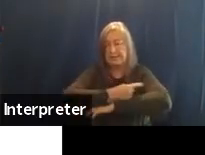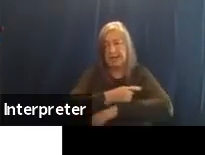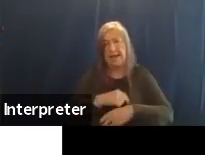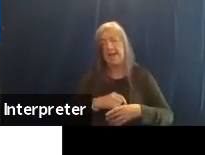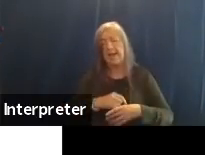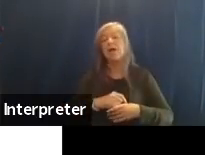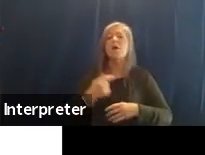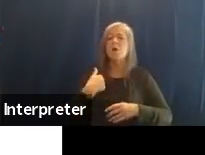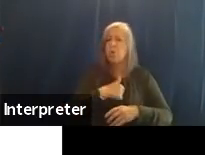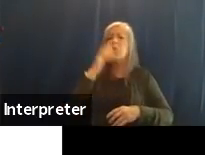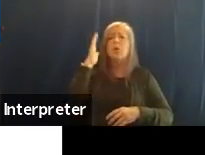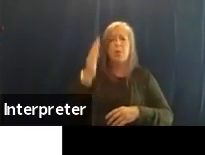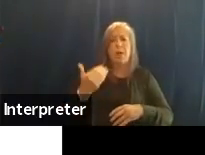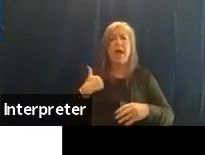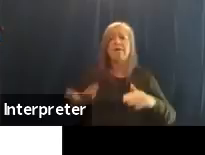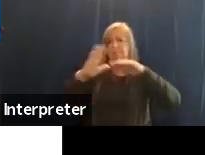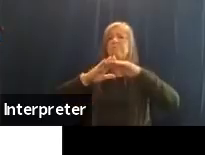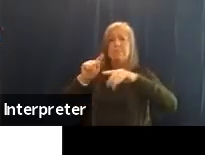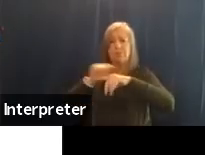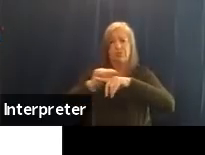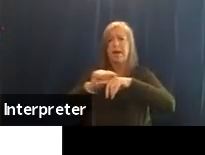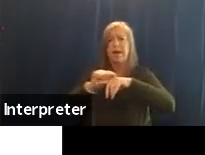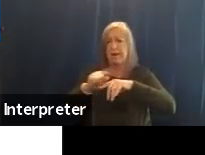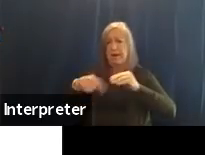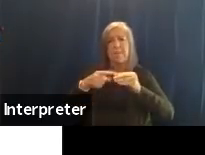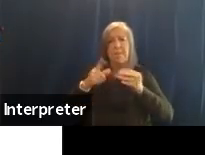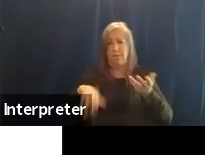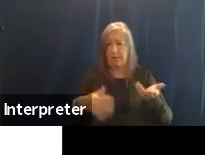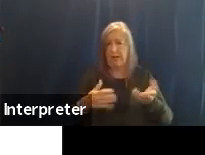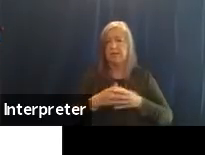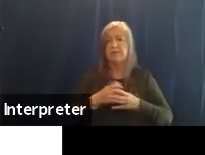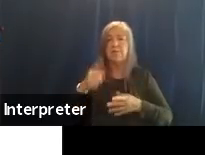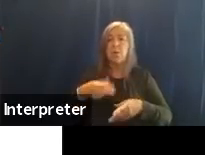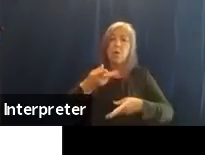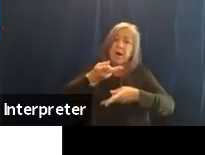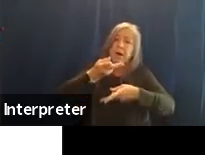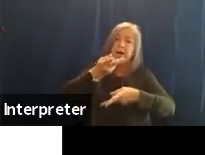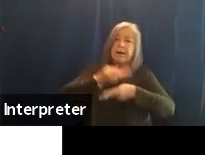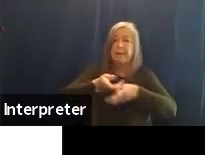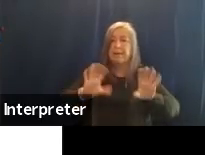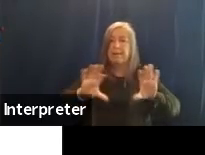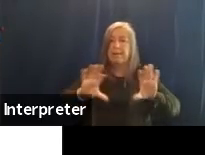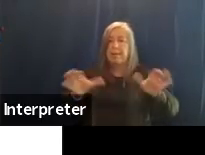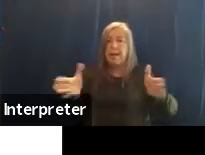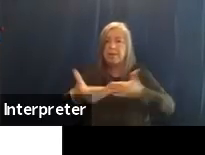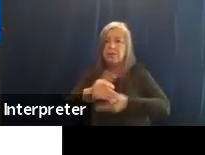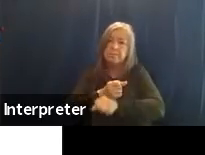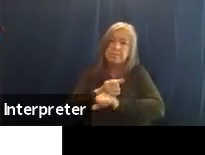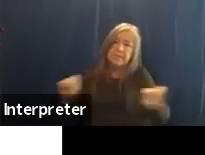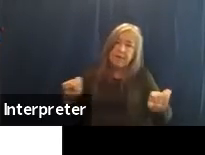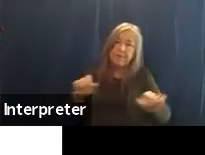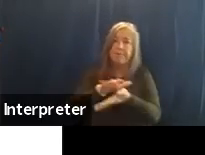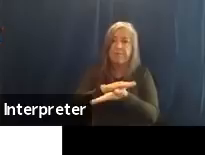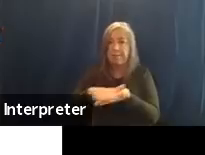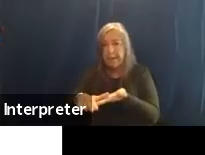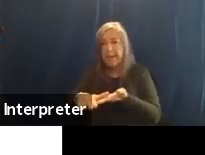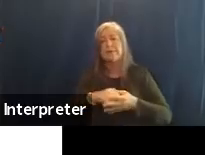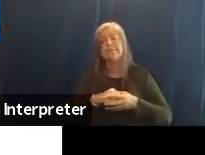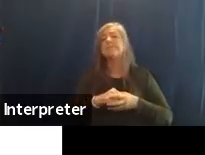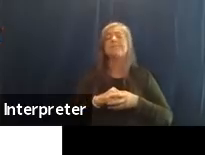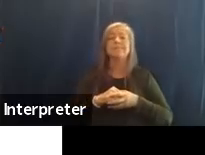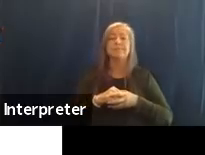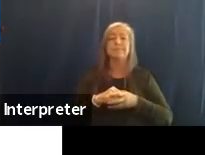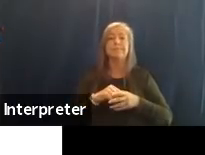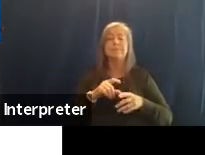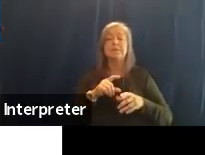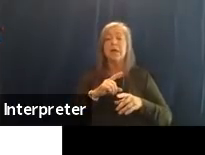more education for families and students as well. But like I said, one of the best things you can do besides that face covering is to